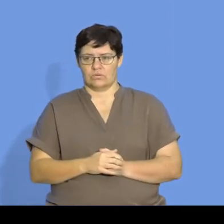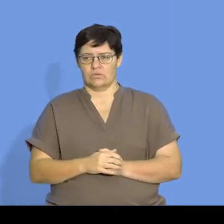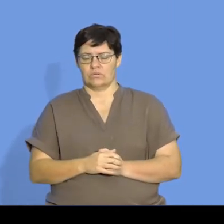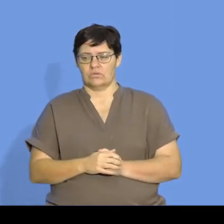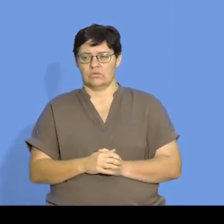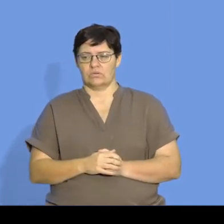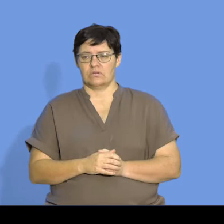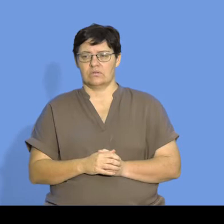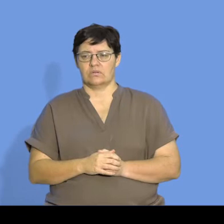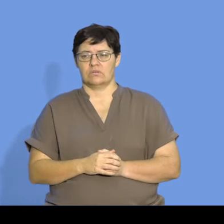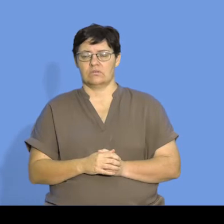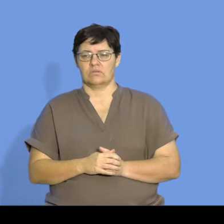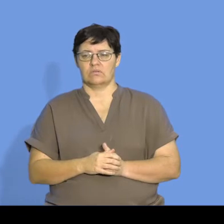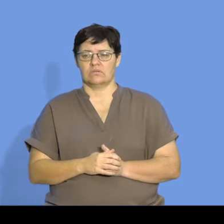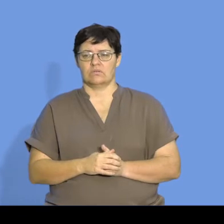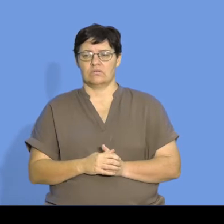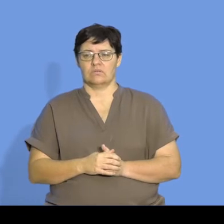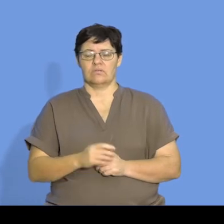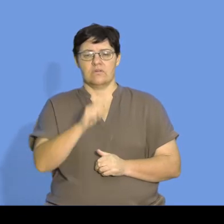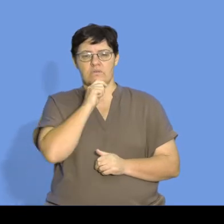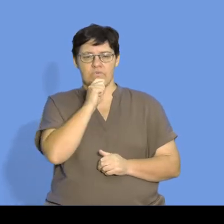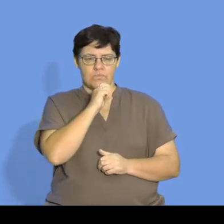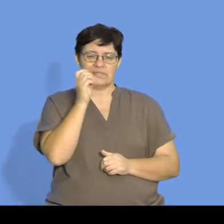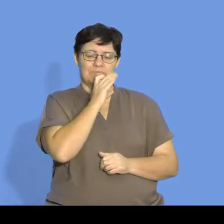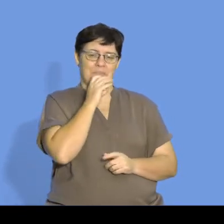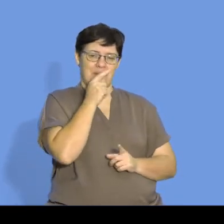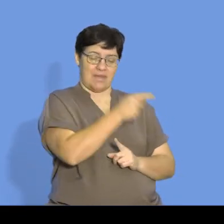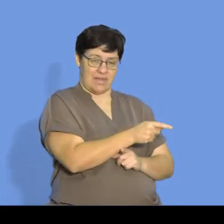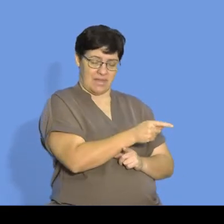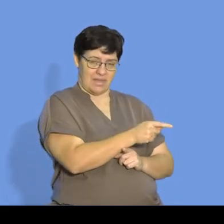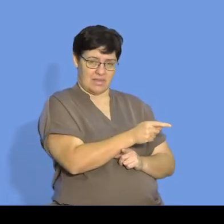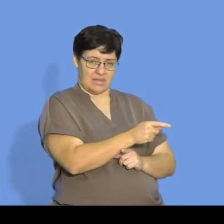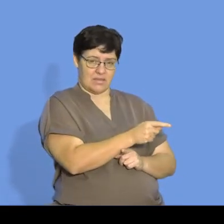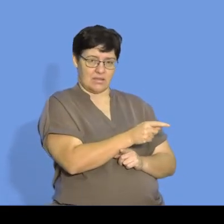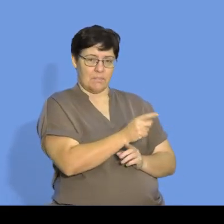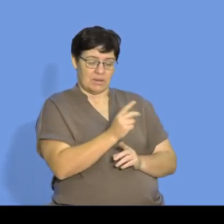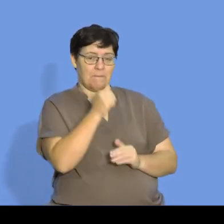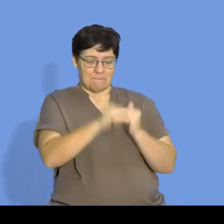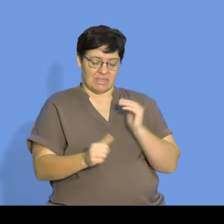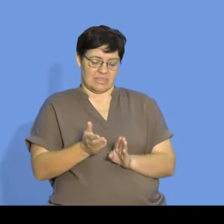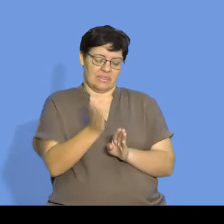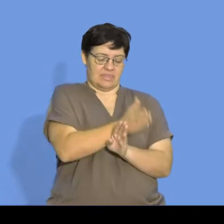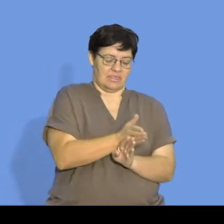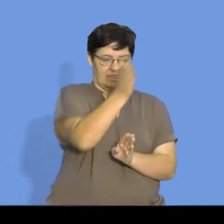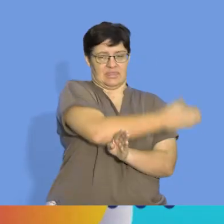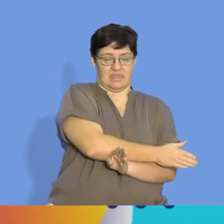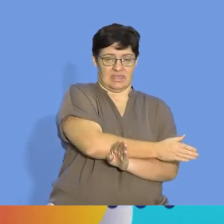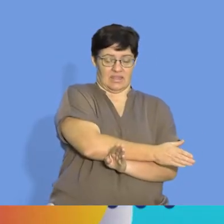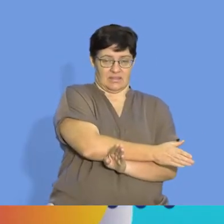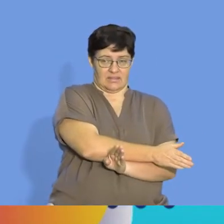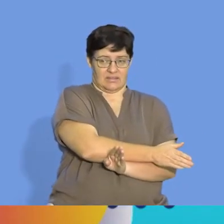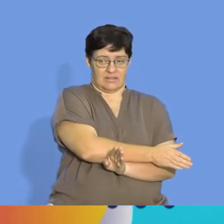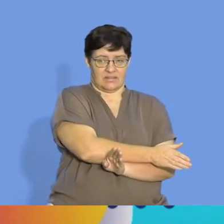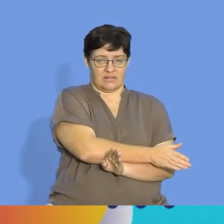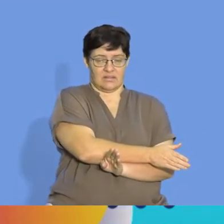192,192. So in other words, if you used your September figures, that means you have to go back 2 months, right?